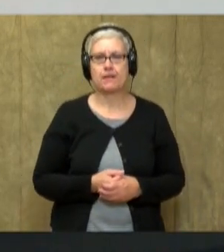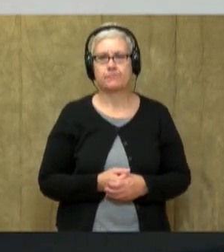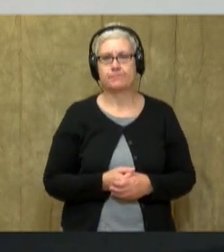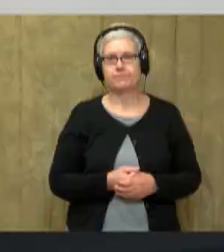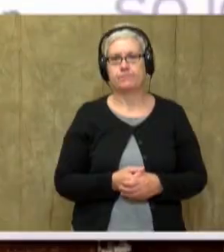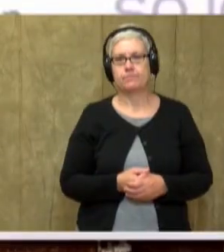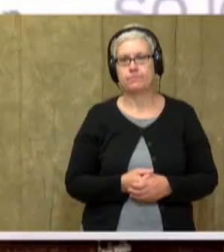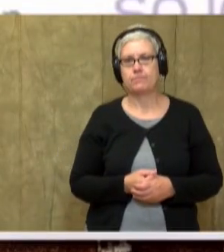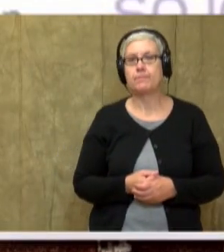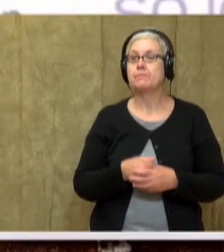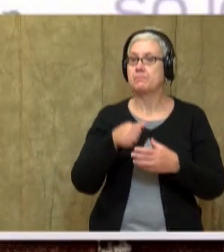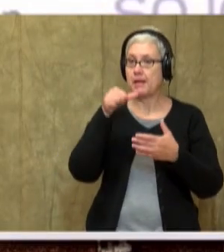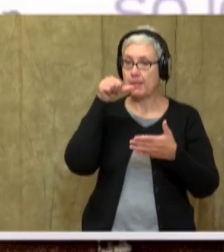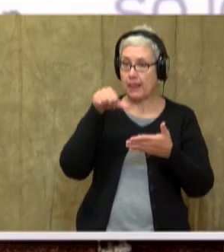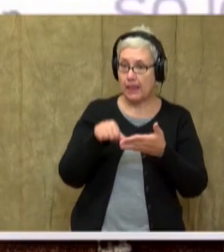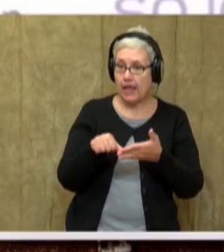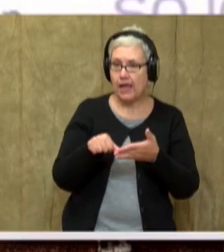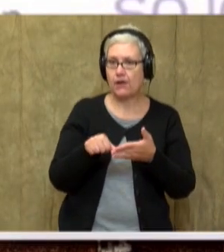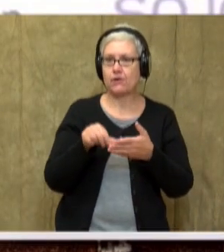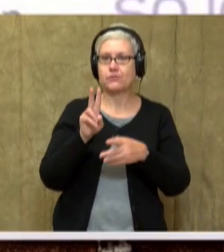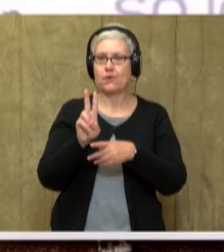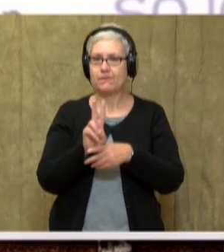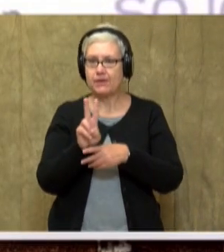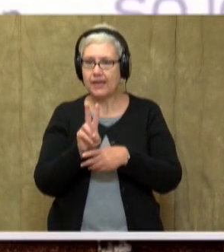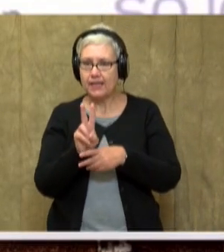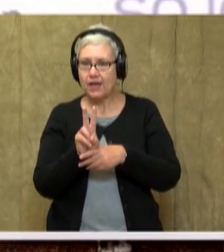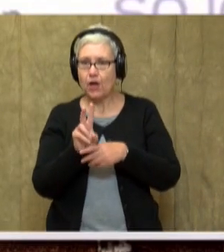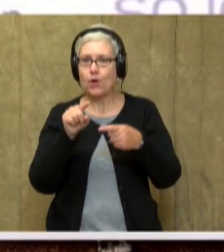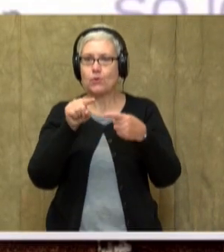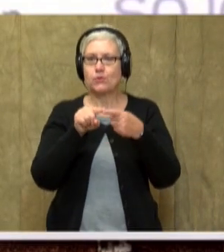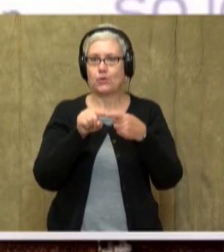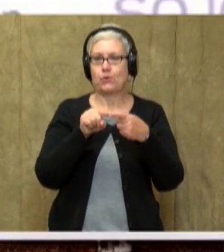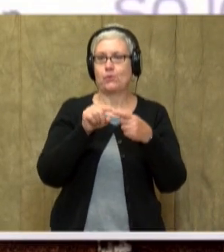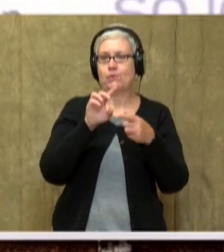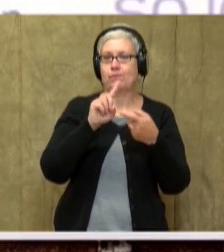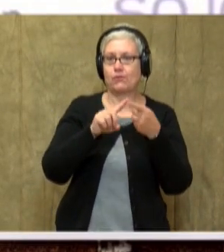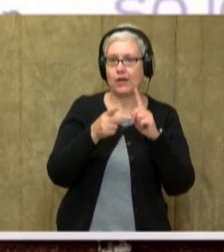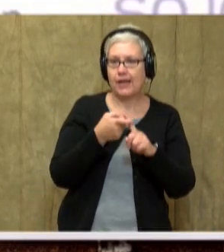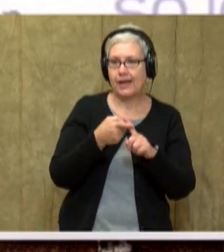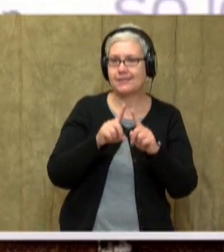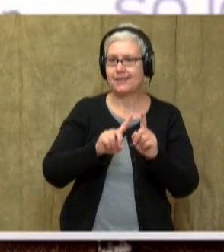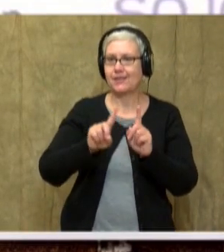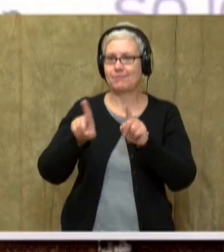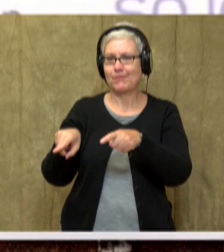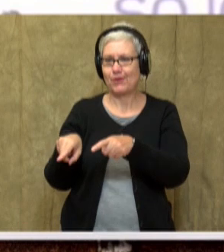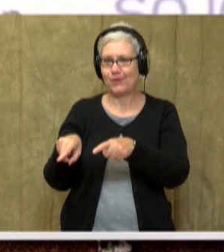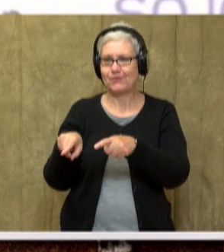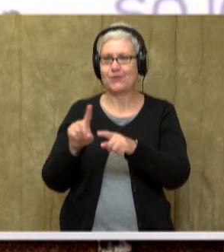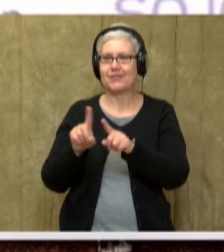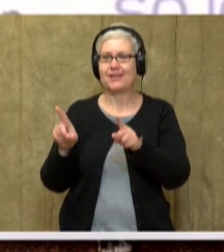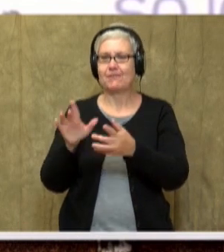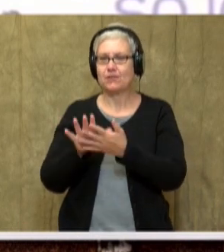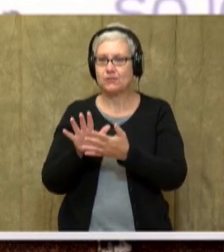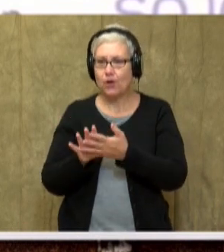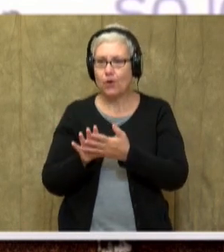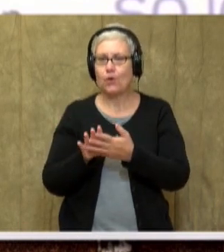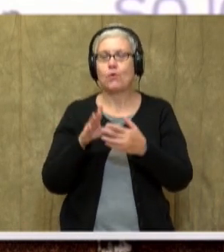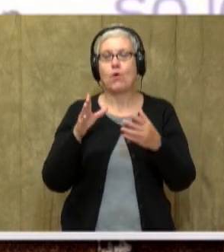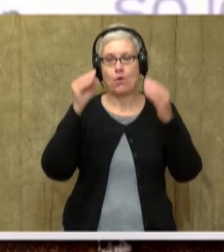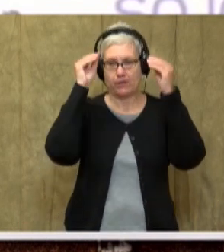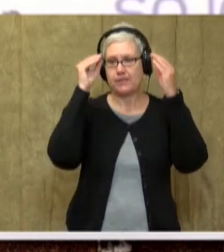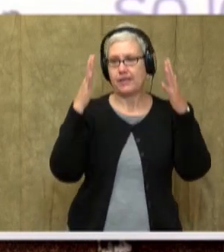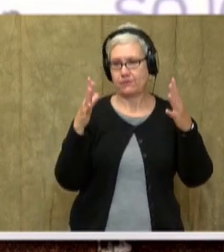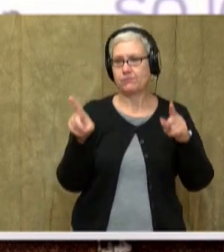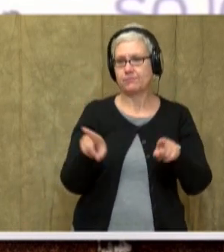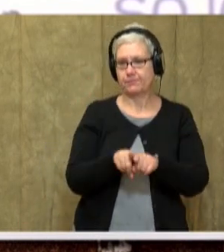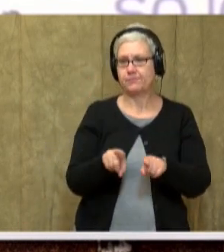you know, maybe letters or videos to teachers or friends that may be going to a different school or different things like that. And as we go through this, we'll talk a little bit more